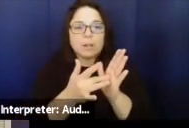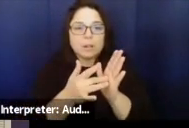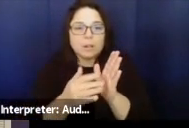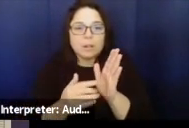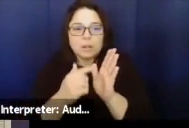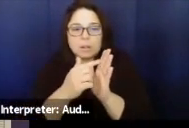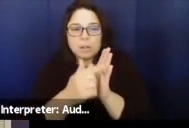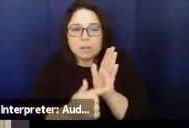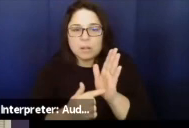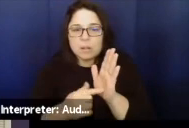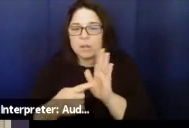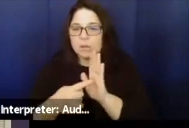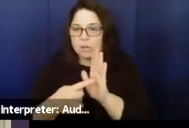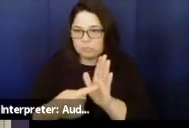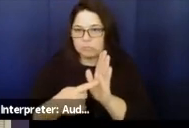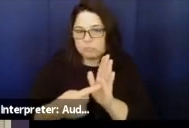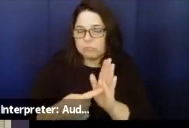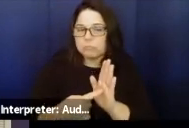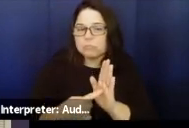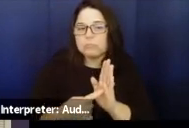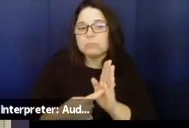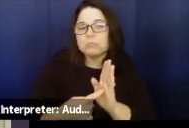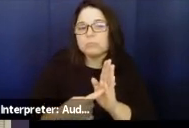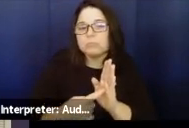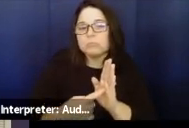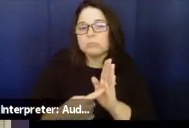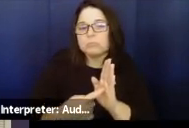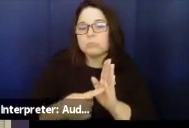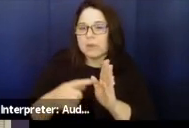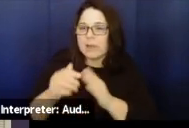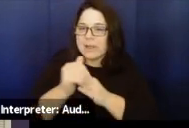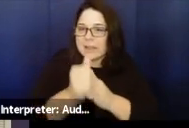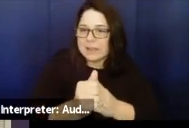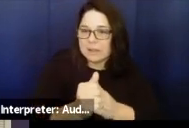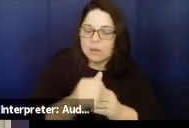virtuously representing the League members.